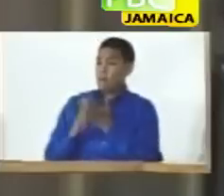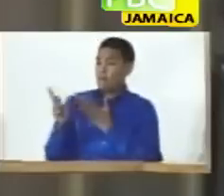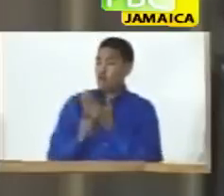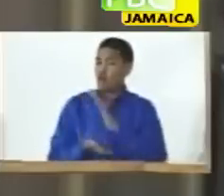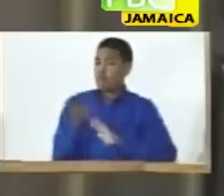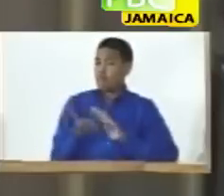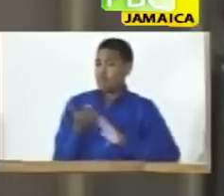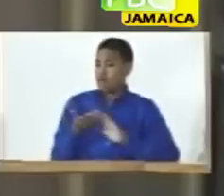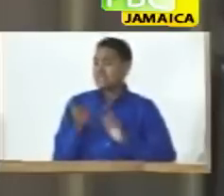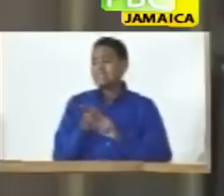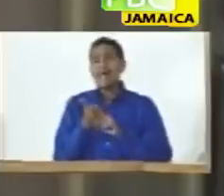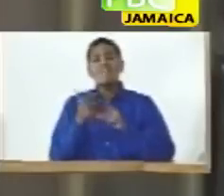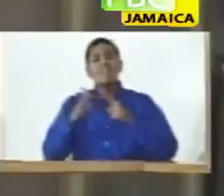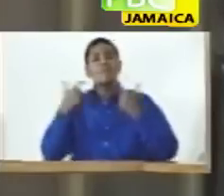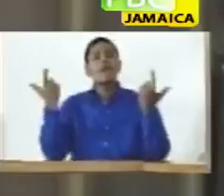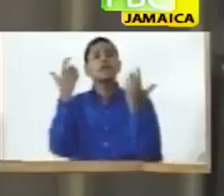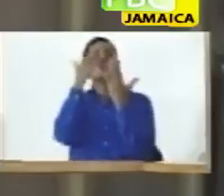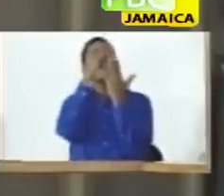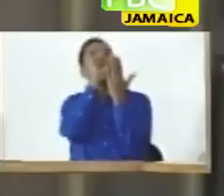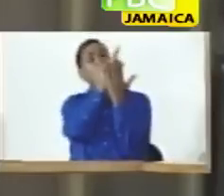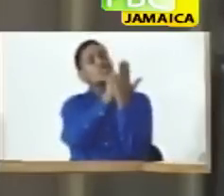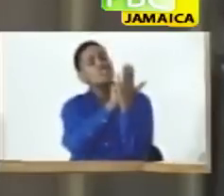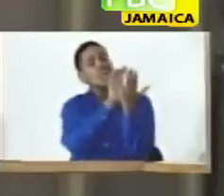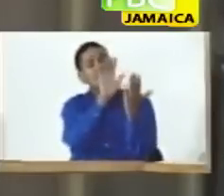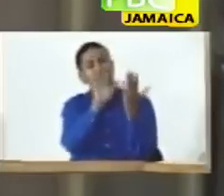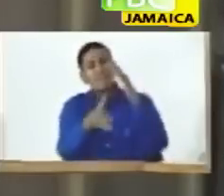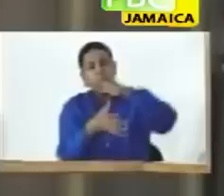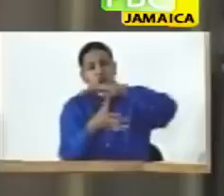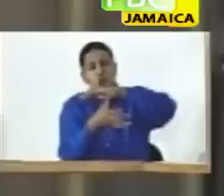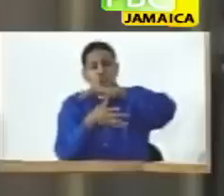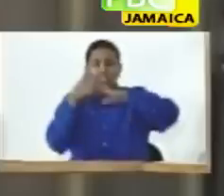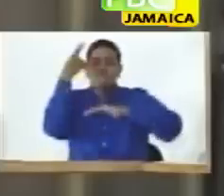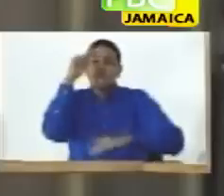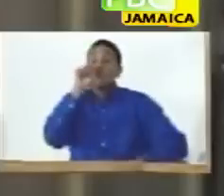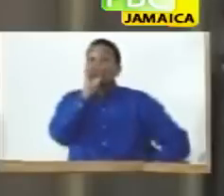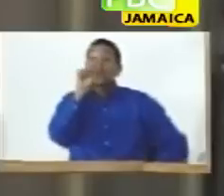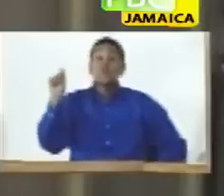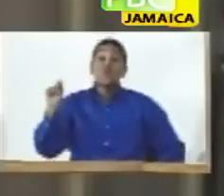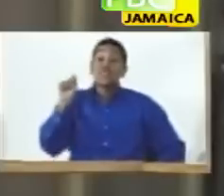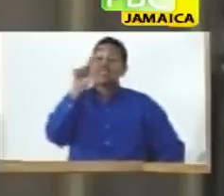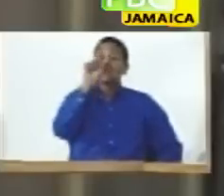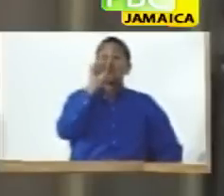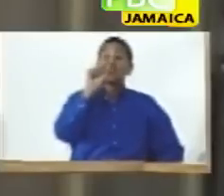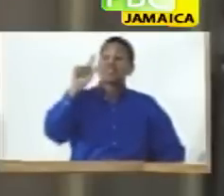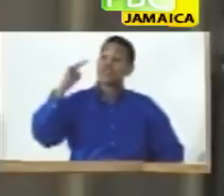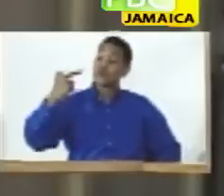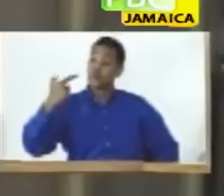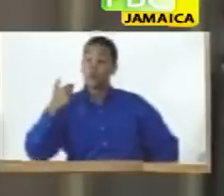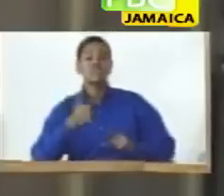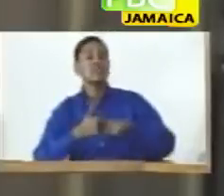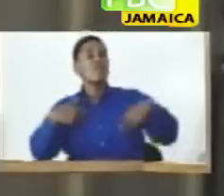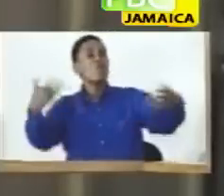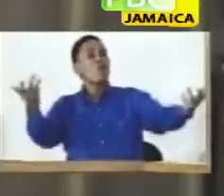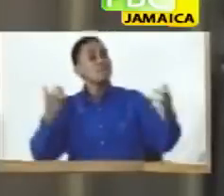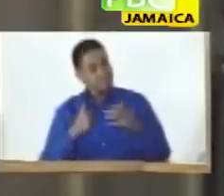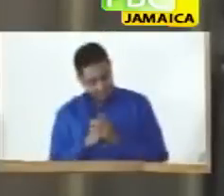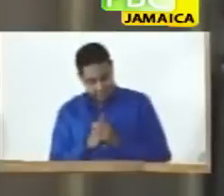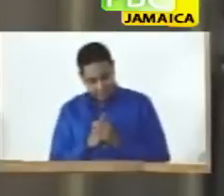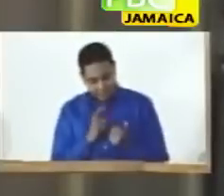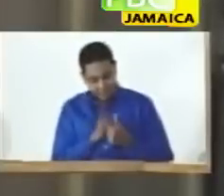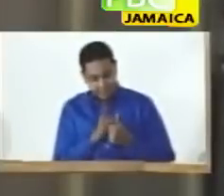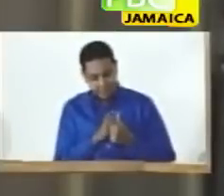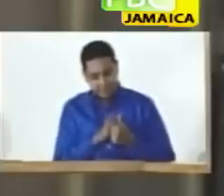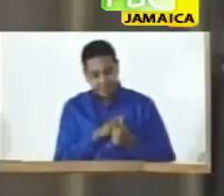the major legislative priorities for 2020-2021 are reform